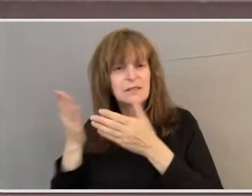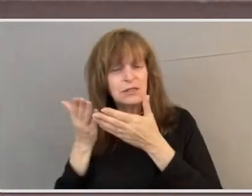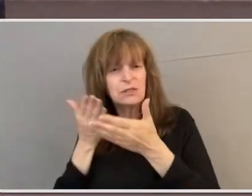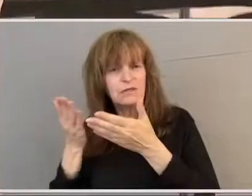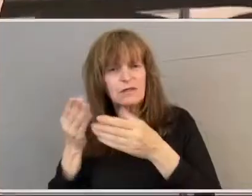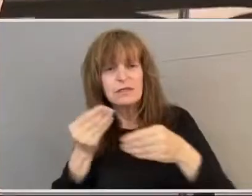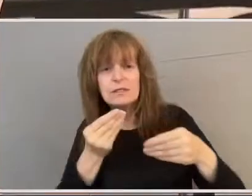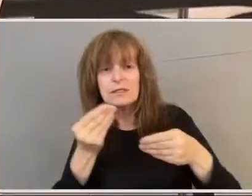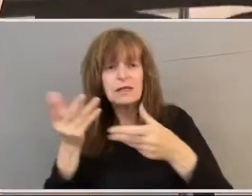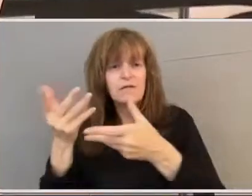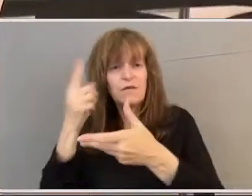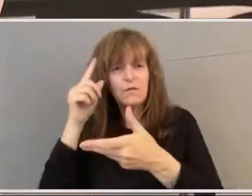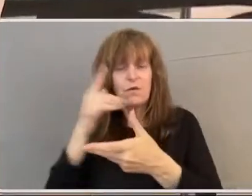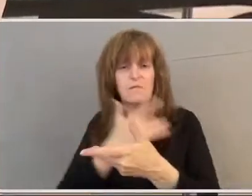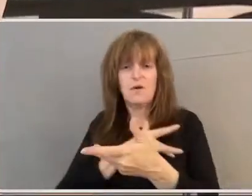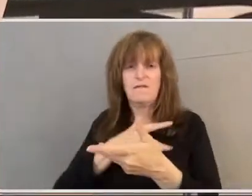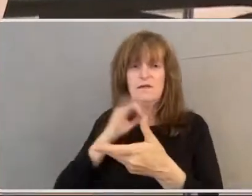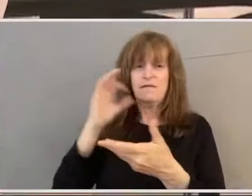me God.